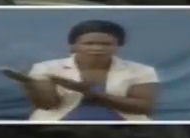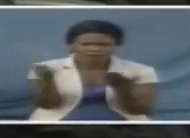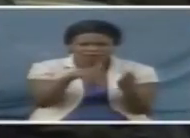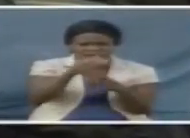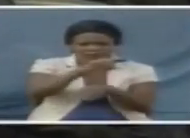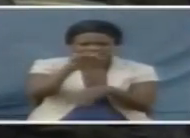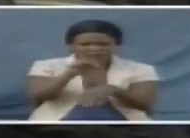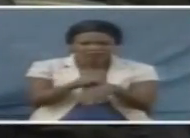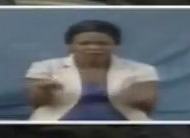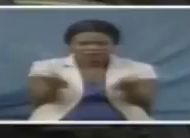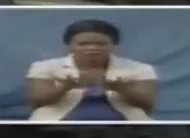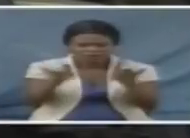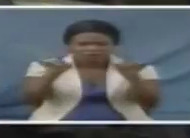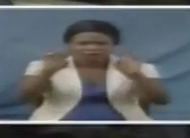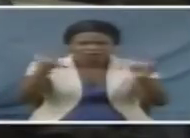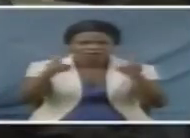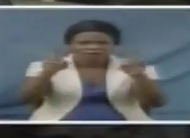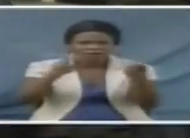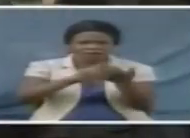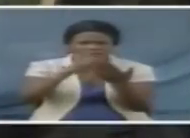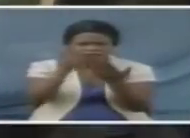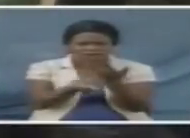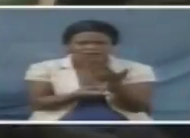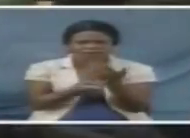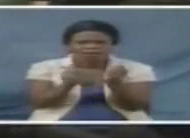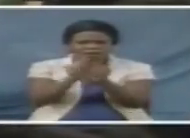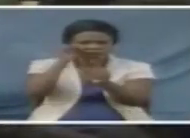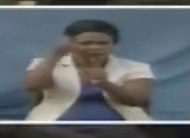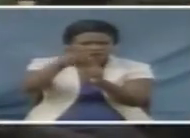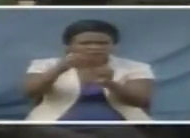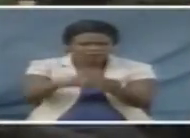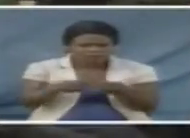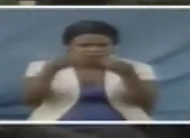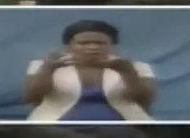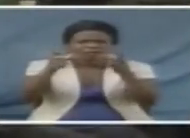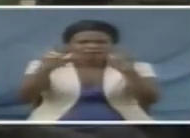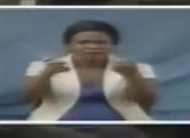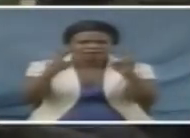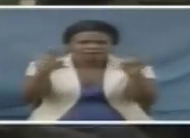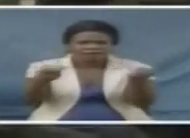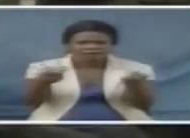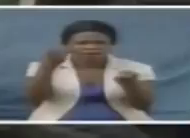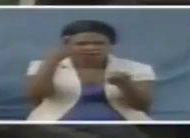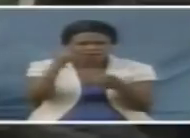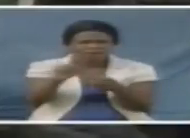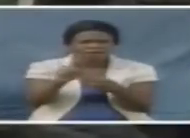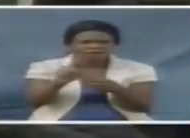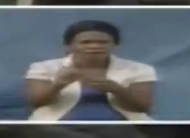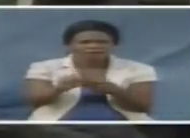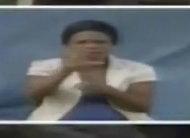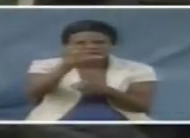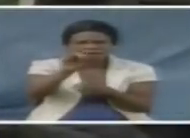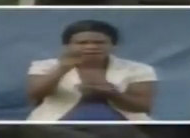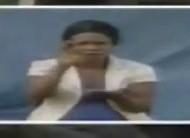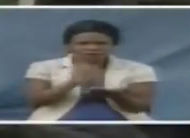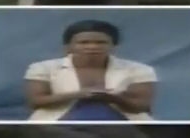government will, in 2018, roll out the National Land Titling Pilot Program with the aim of